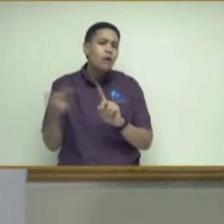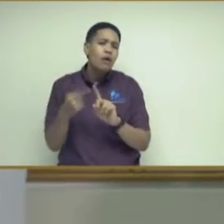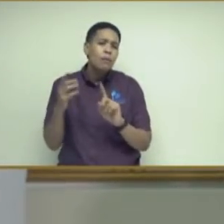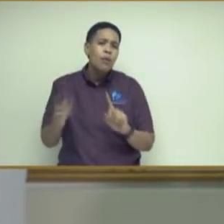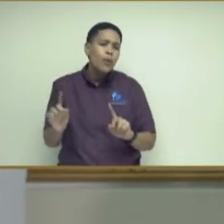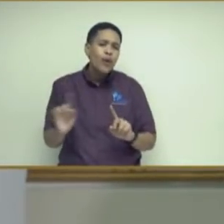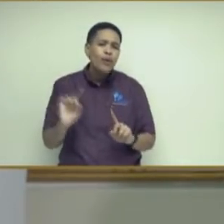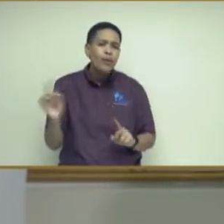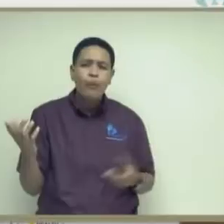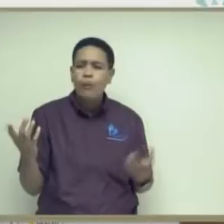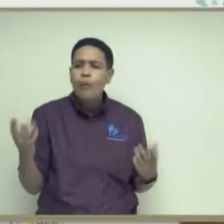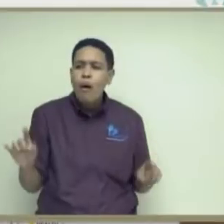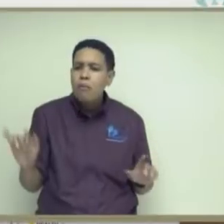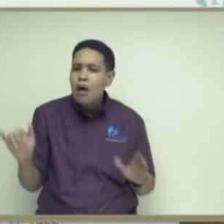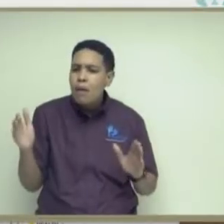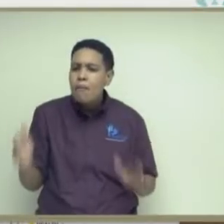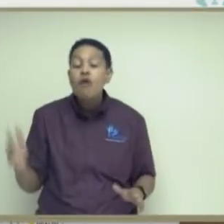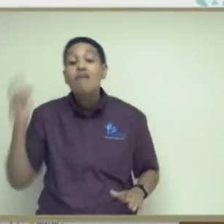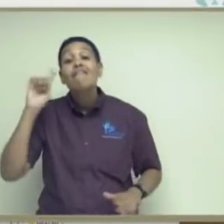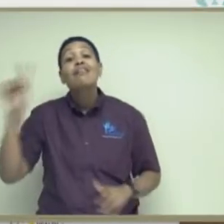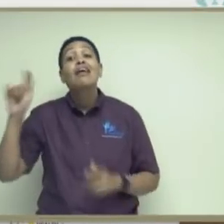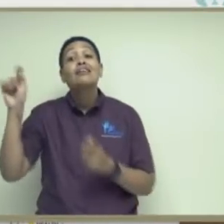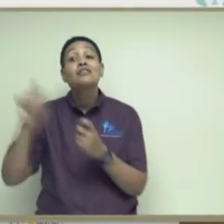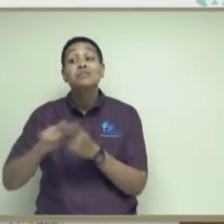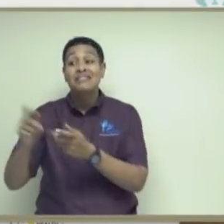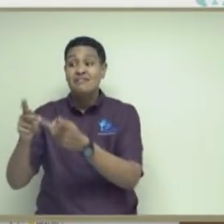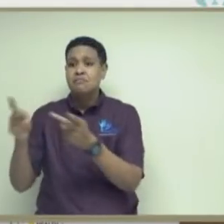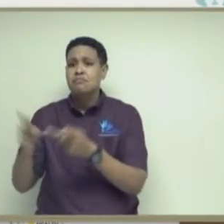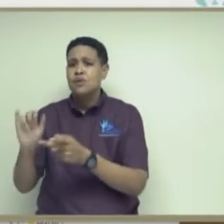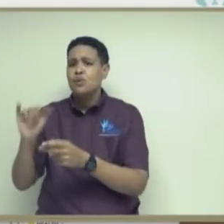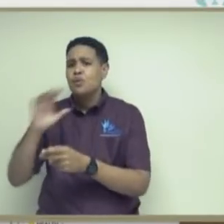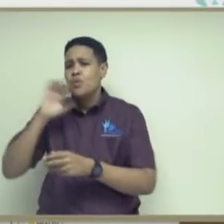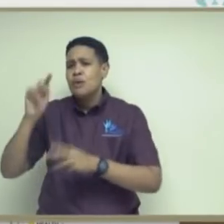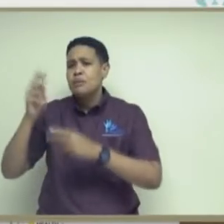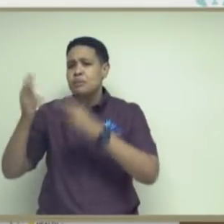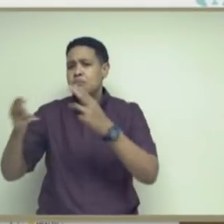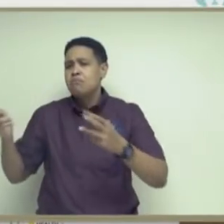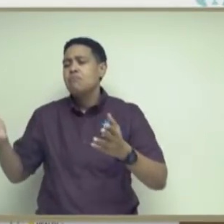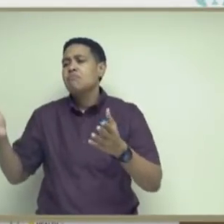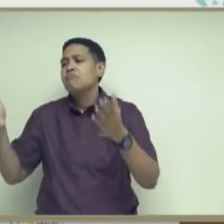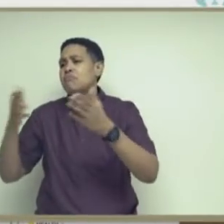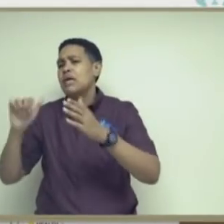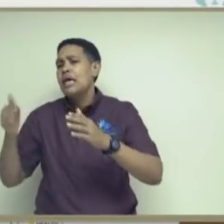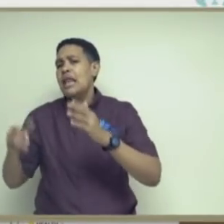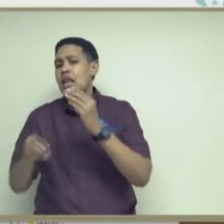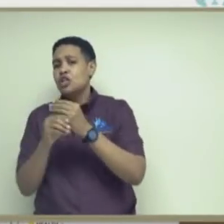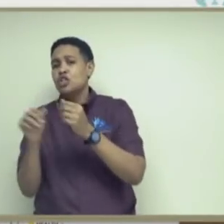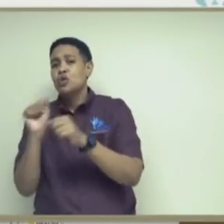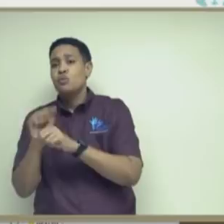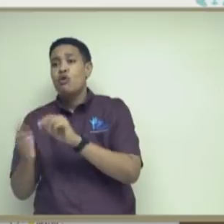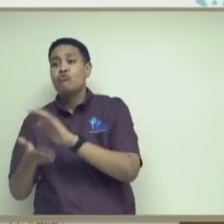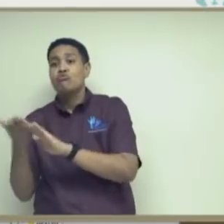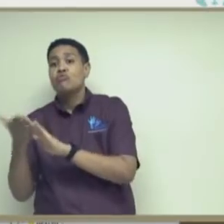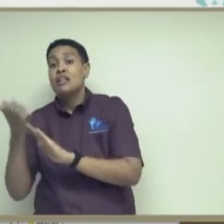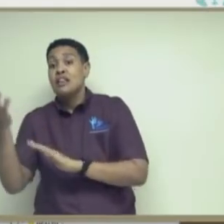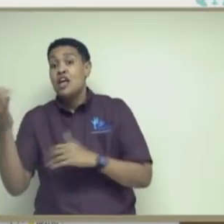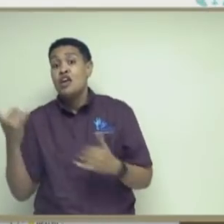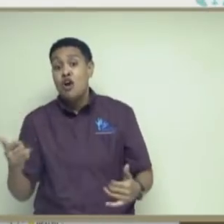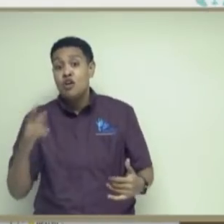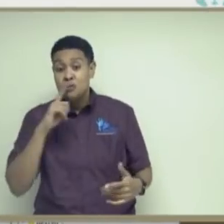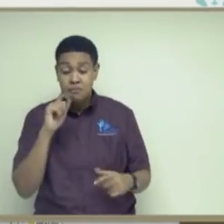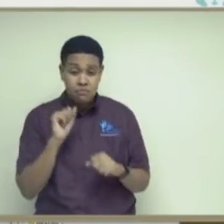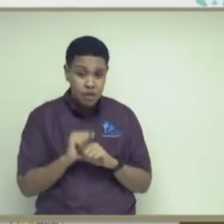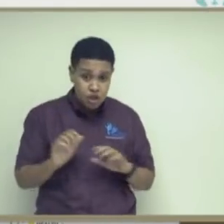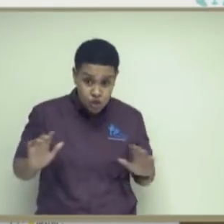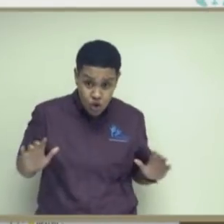And for that particular infirmary, are there any additional work being done there to be sure